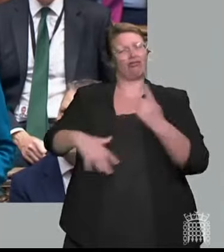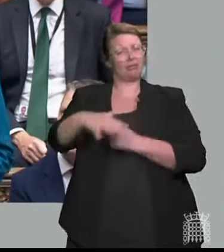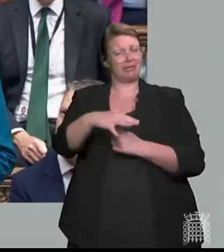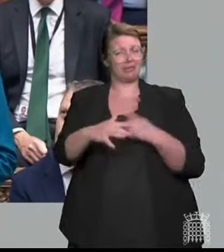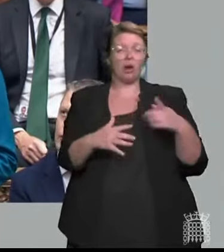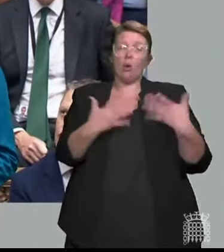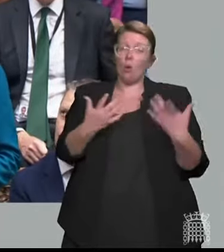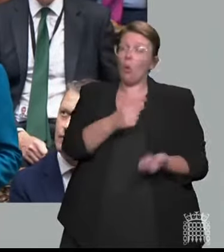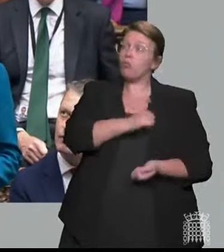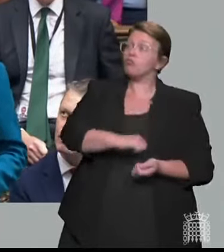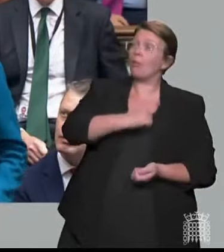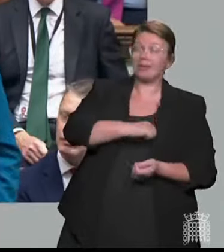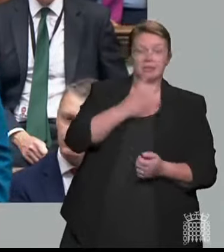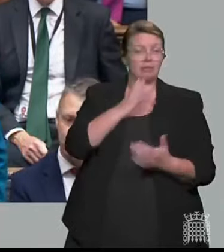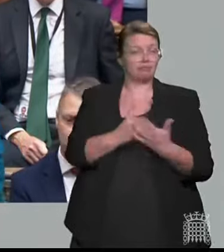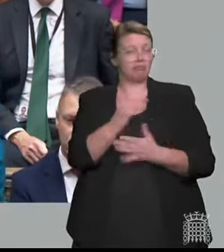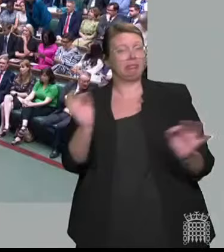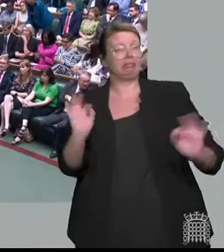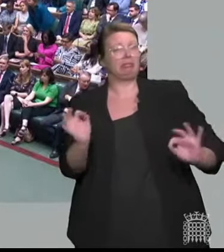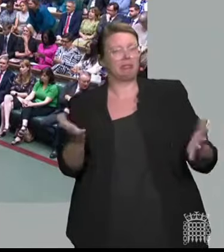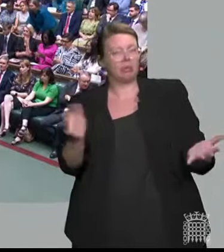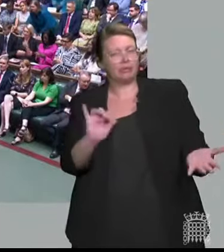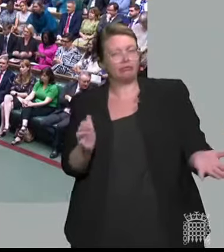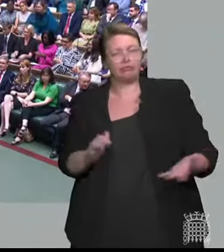broken promise from his zombie government?